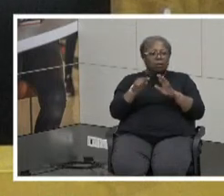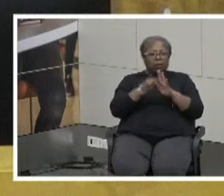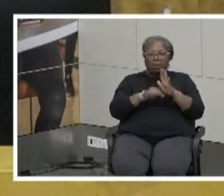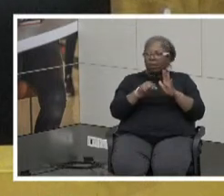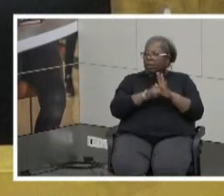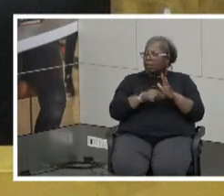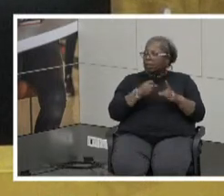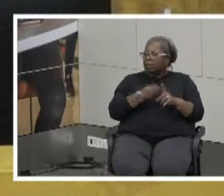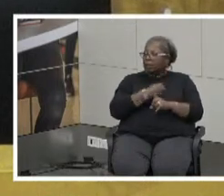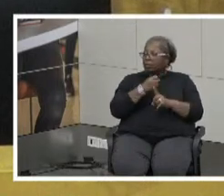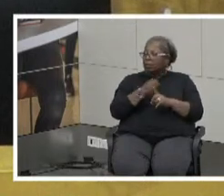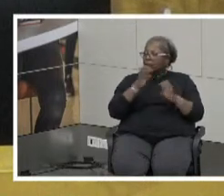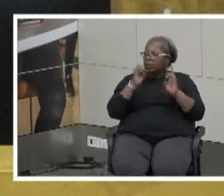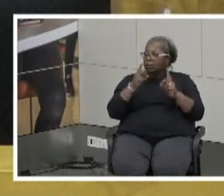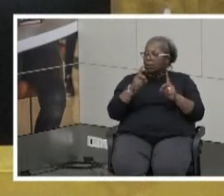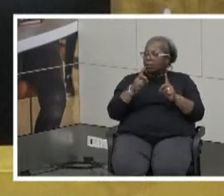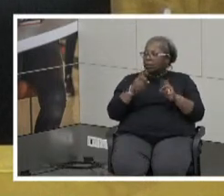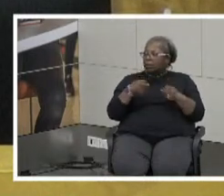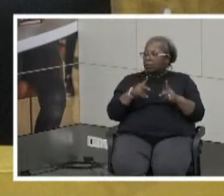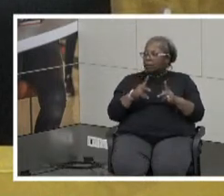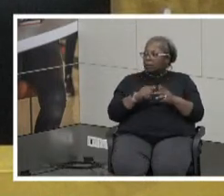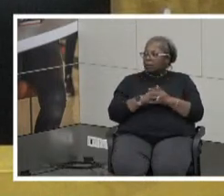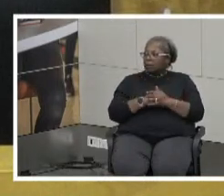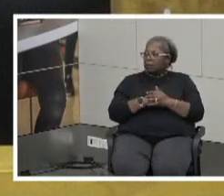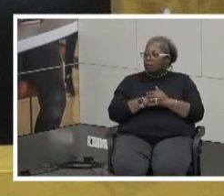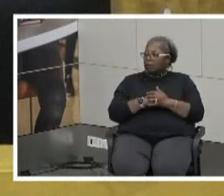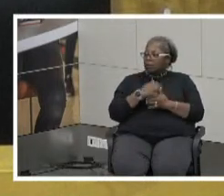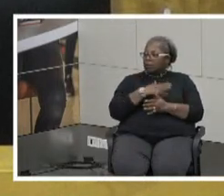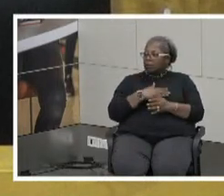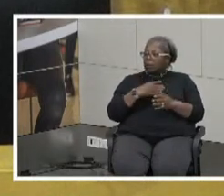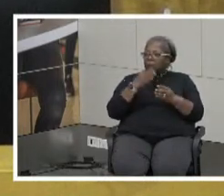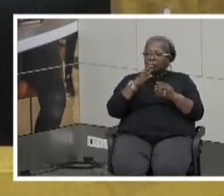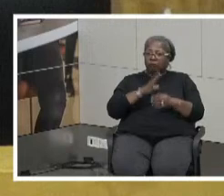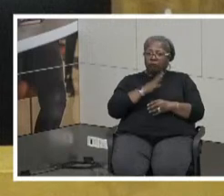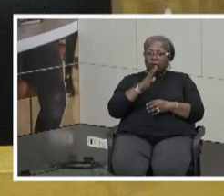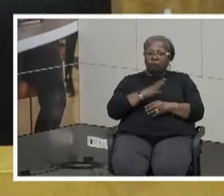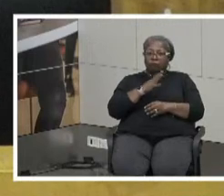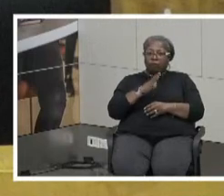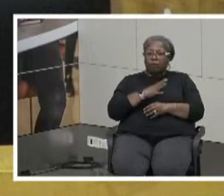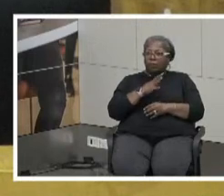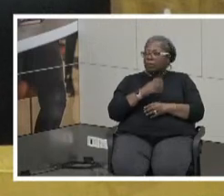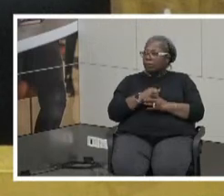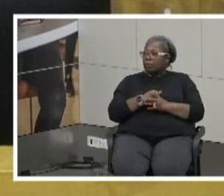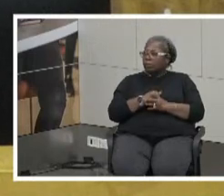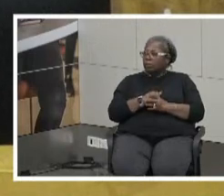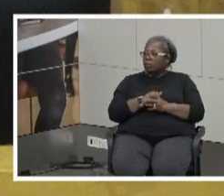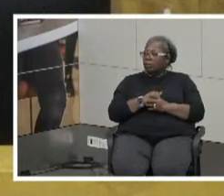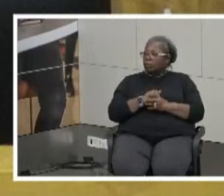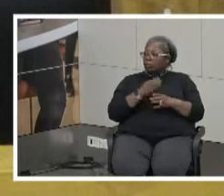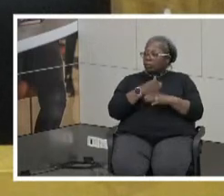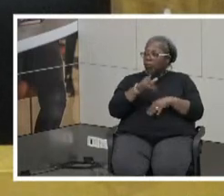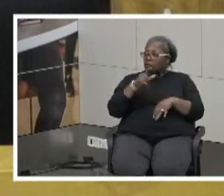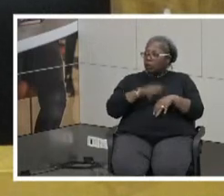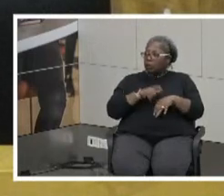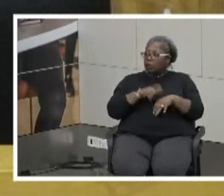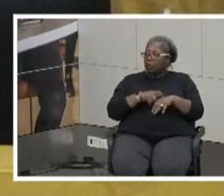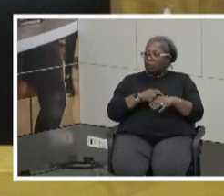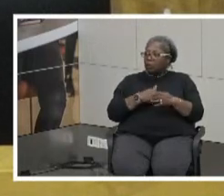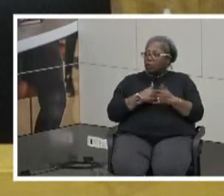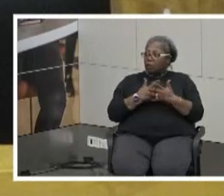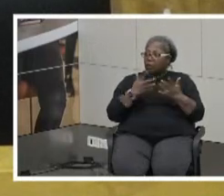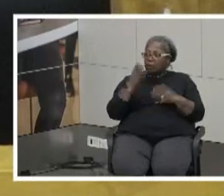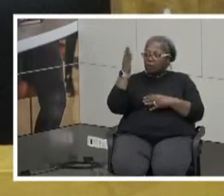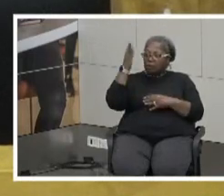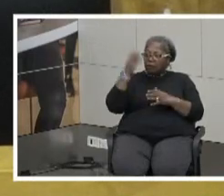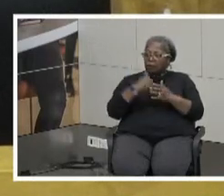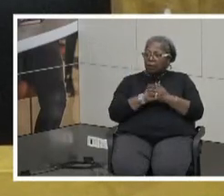studion educ opportun thank you please formally ma'am you're overtime we've got a lot of speakers thank you